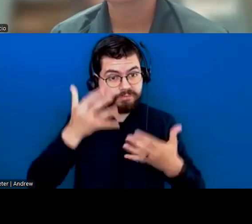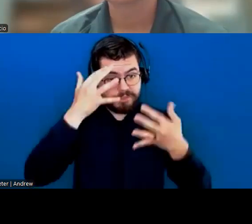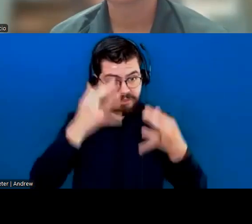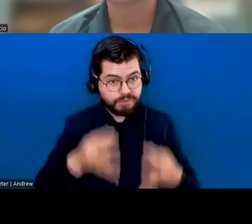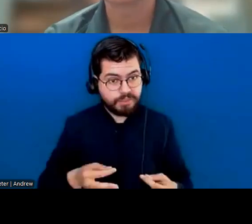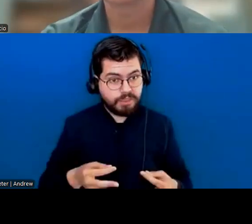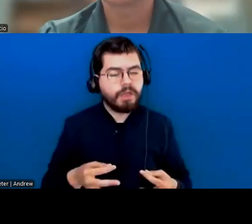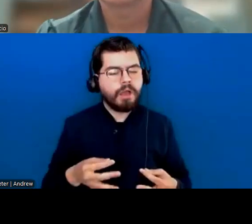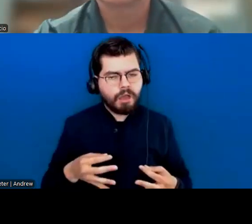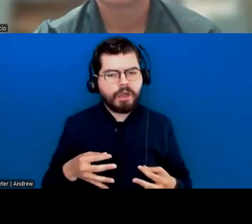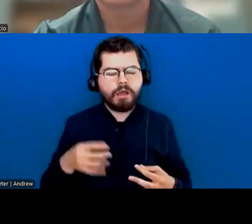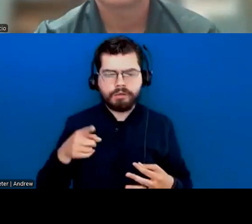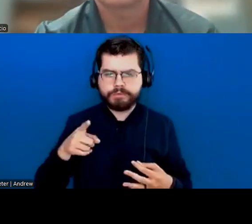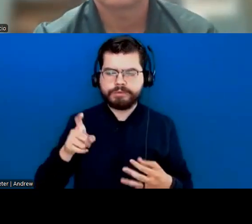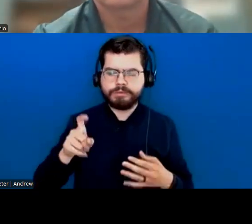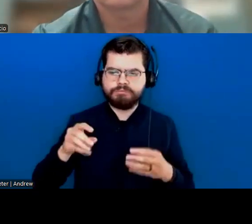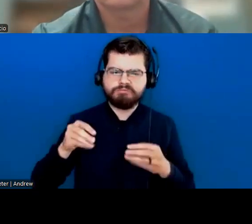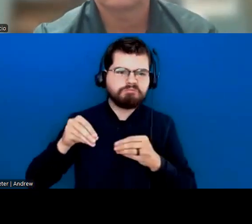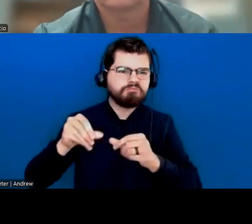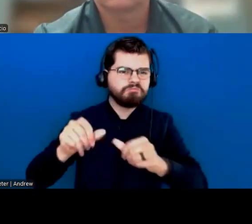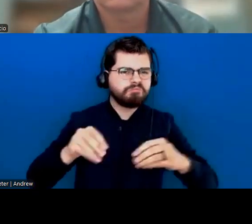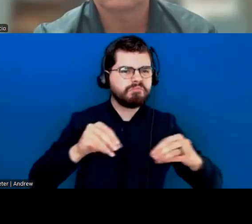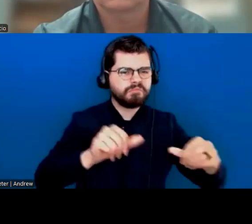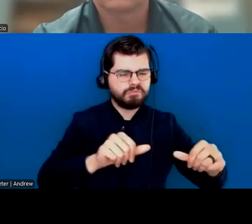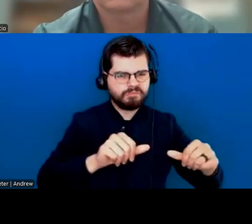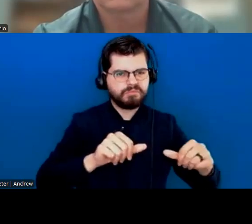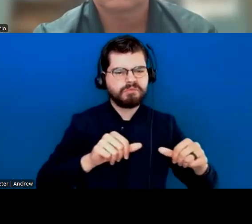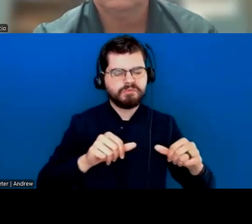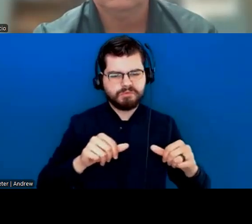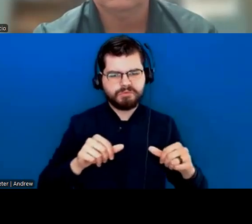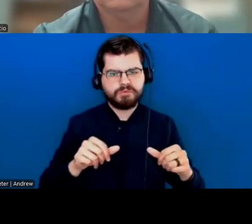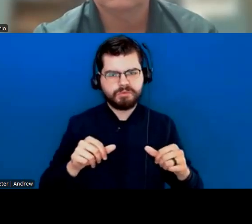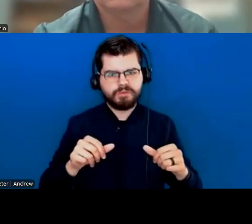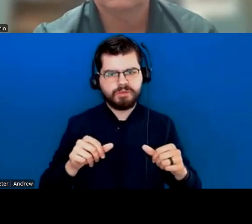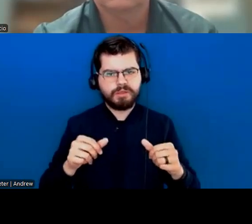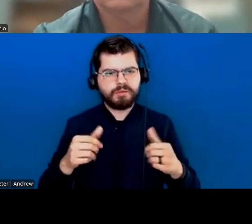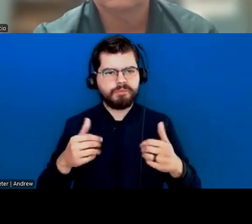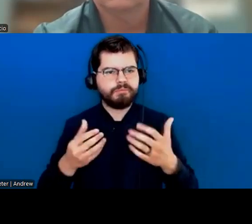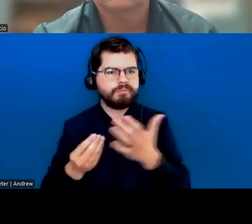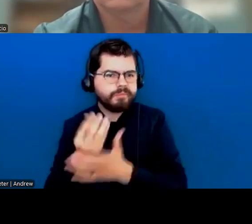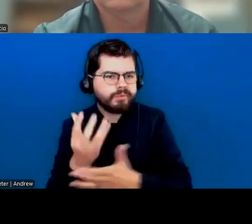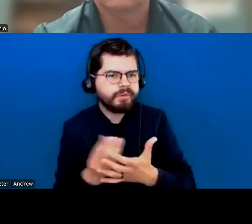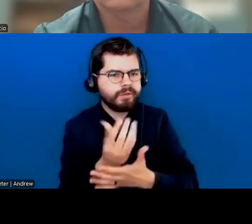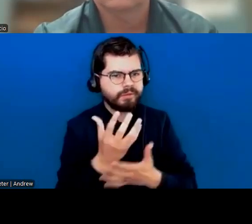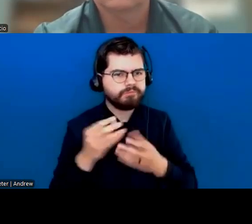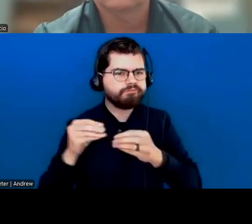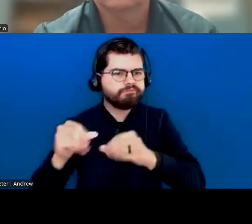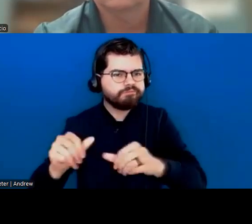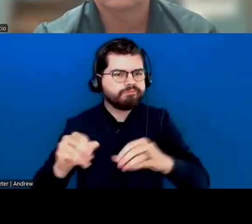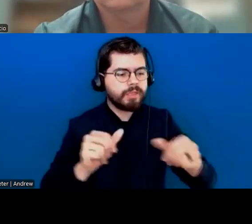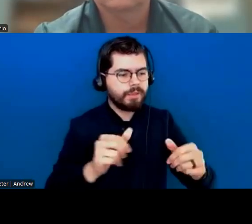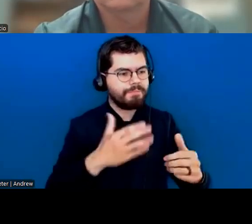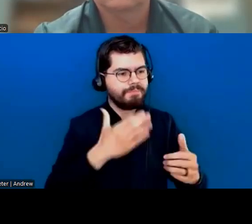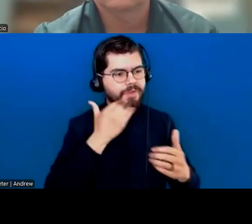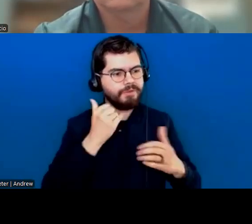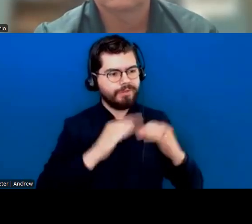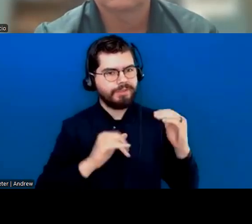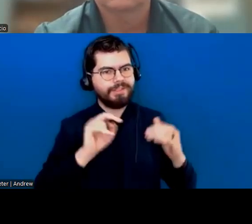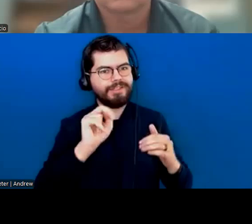that are better suited than what might be, you know, the native or on-site species composition?